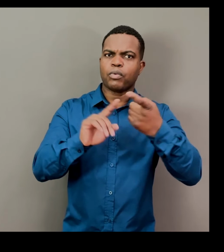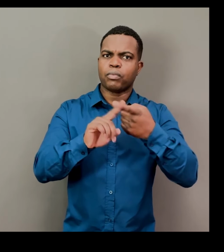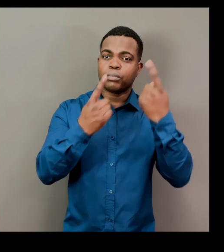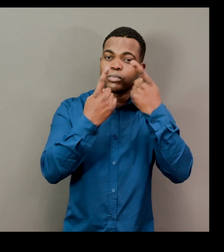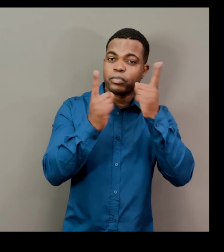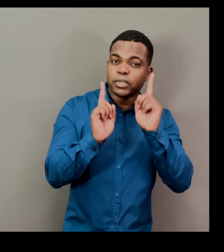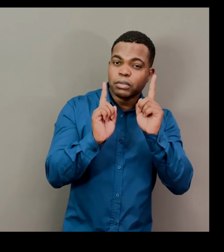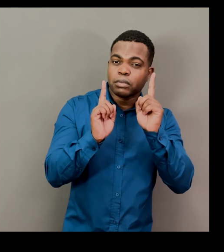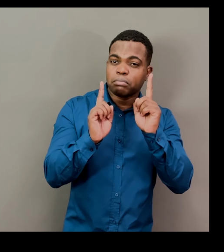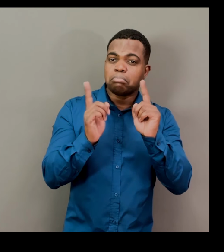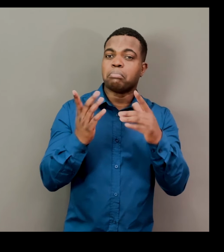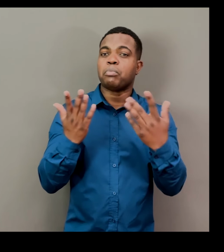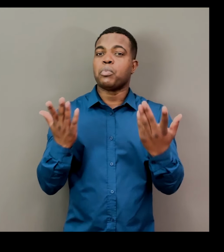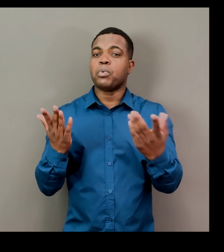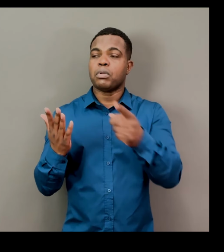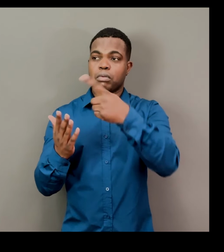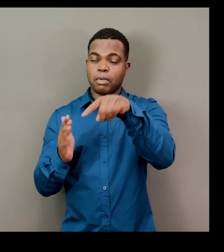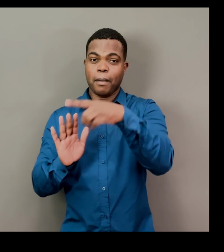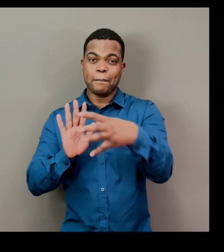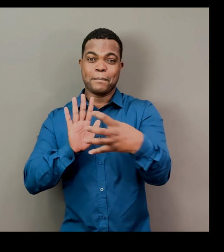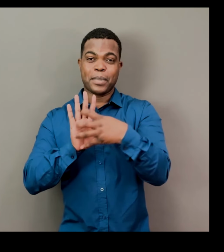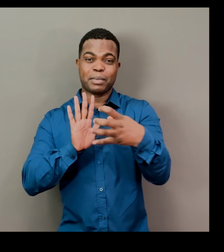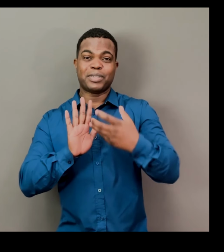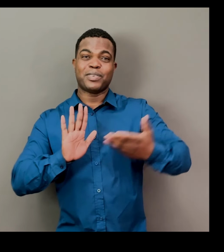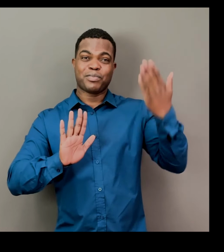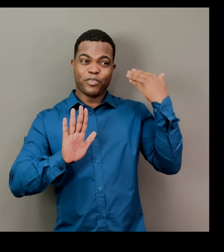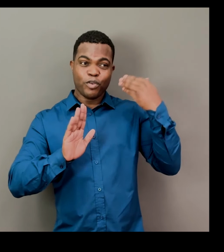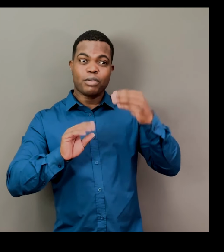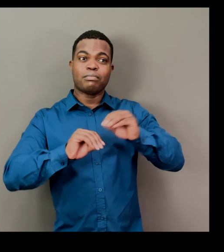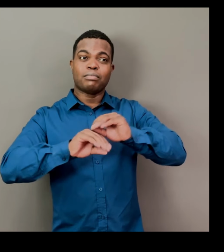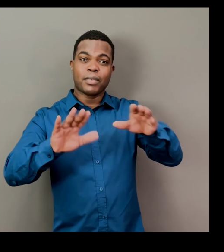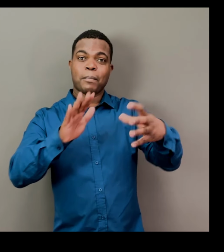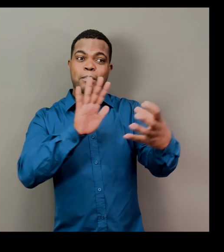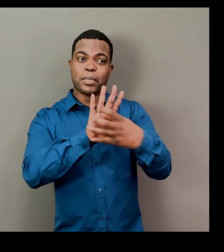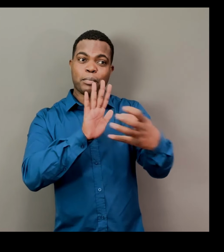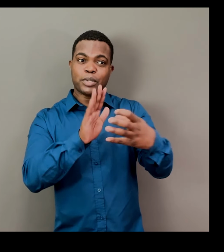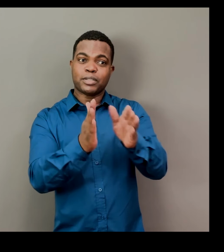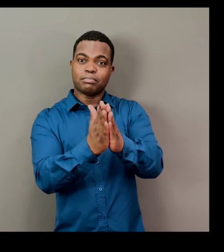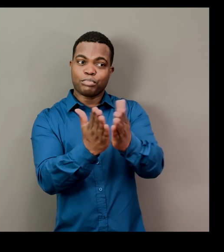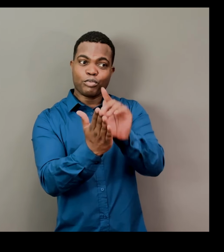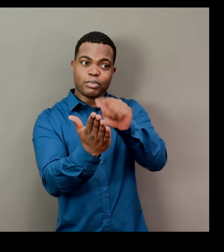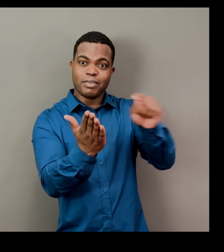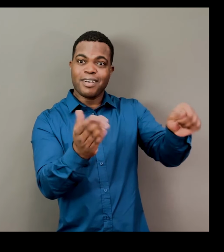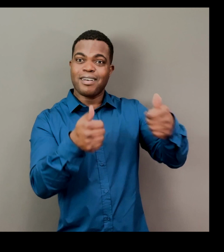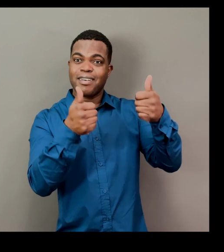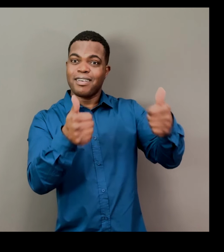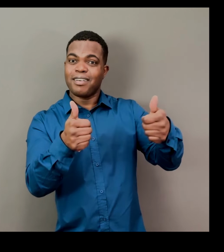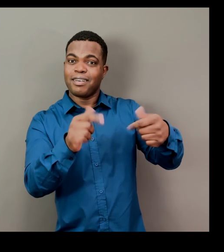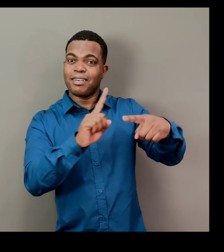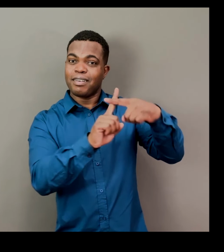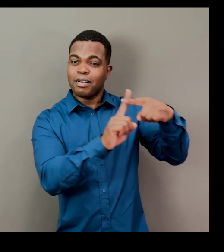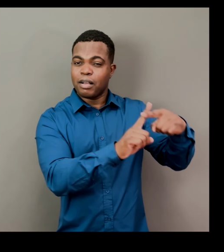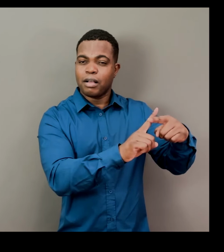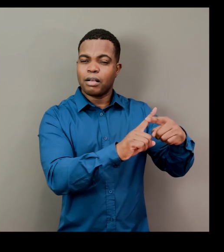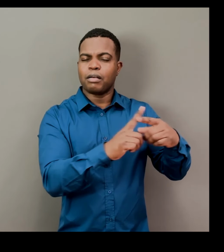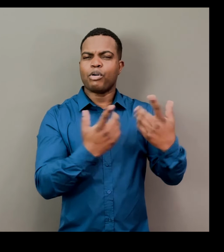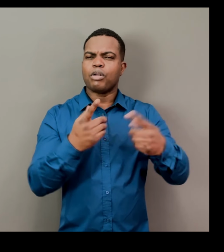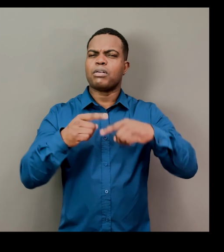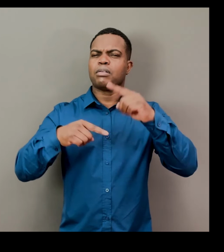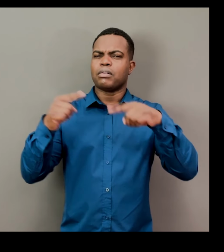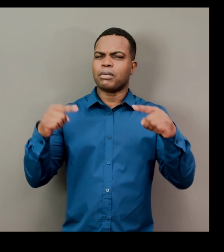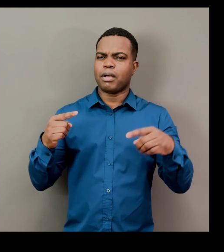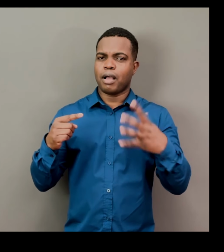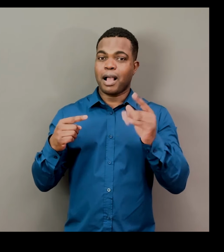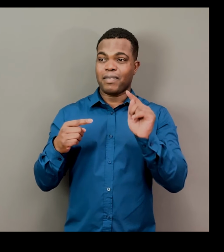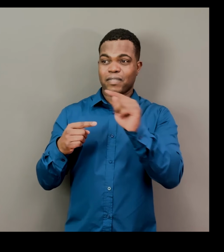universities? Have they published their work in reputable journals or magazines? Have other authors written about this author's